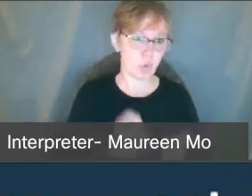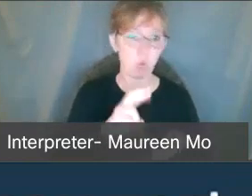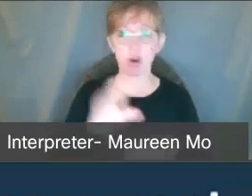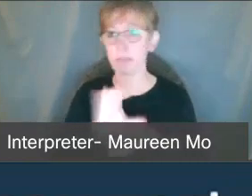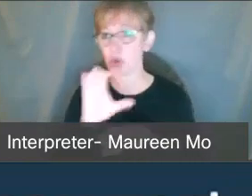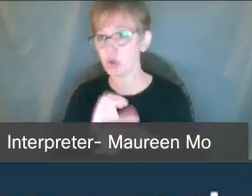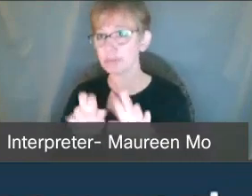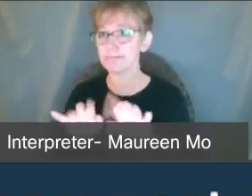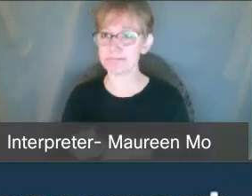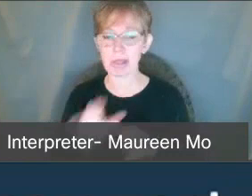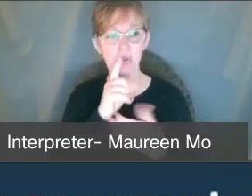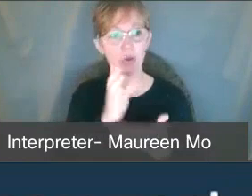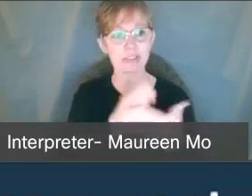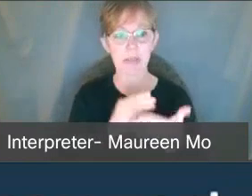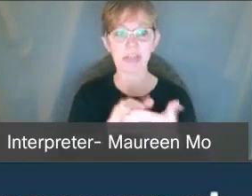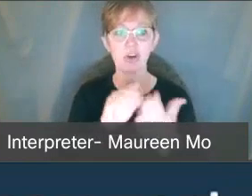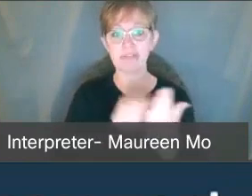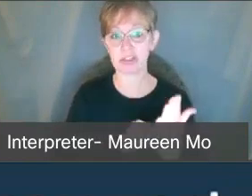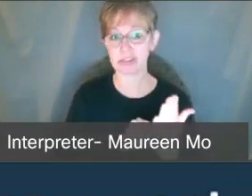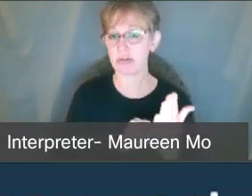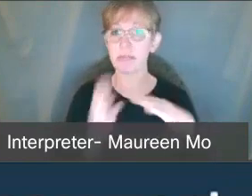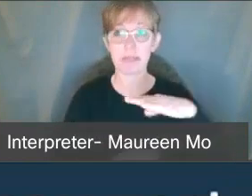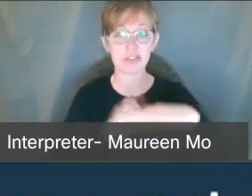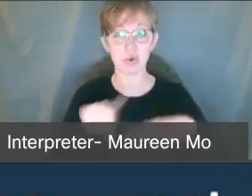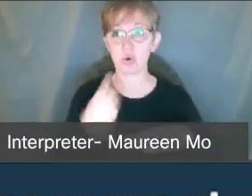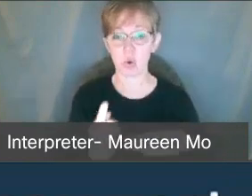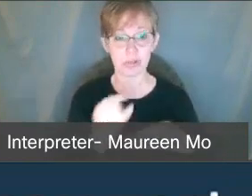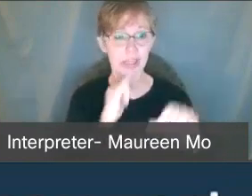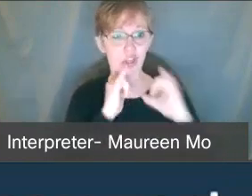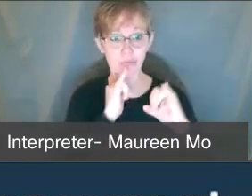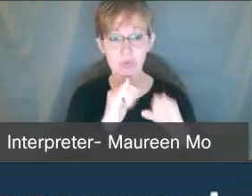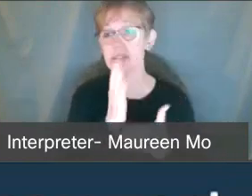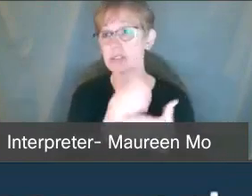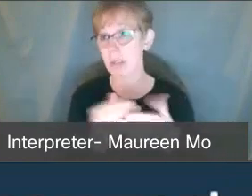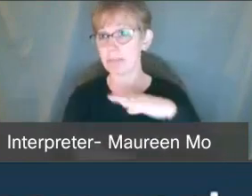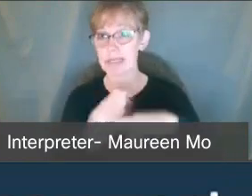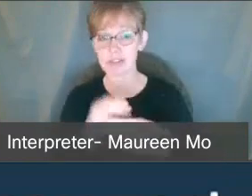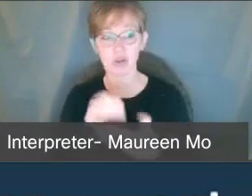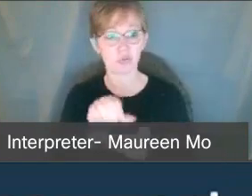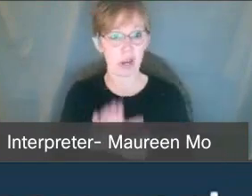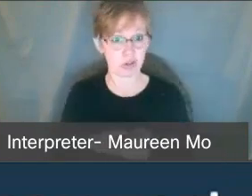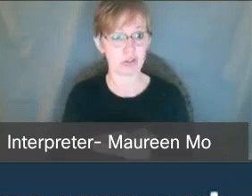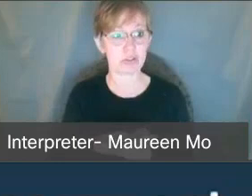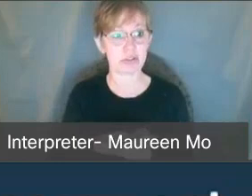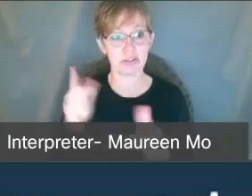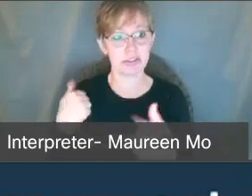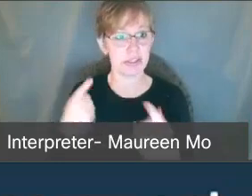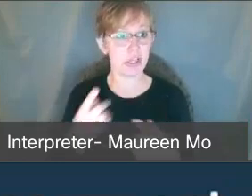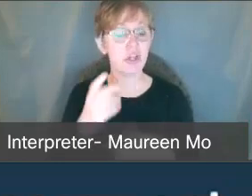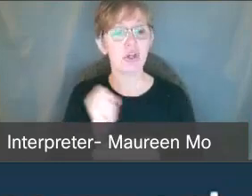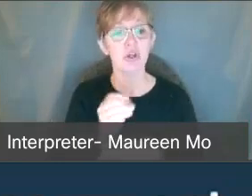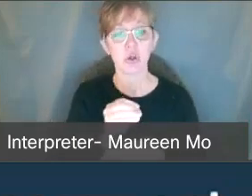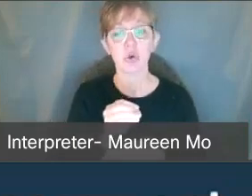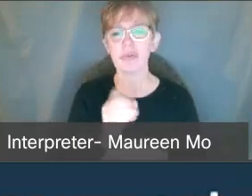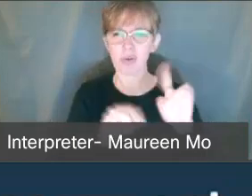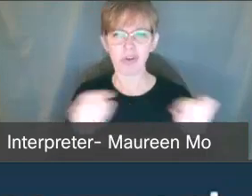on individual records, some that require interview both with the individual and potentially with other people in their lives. So there's just a lot of different